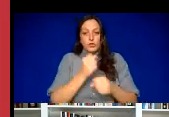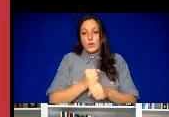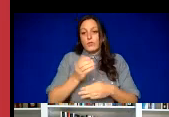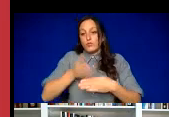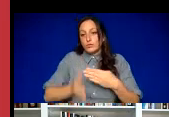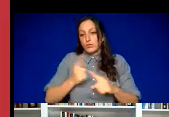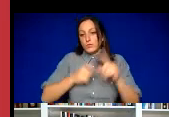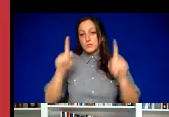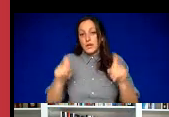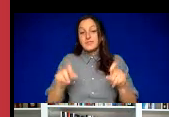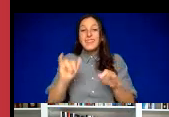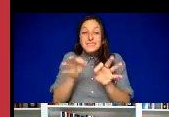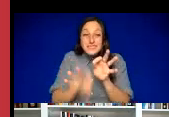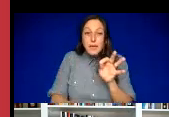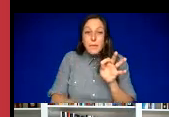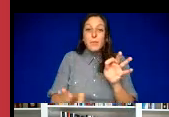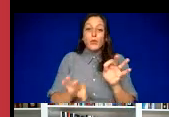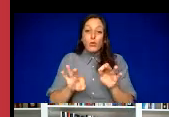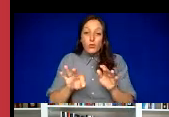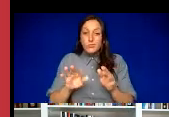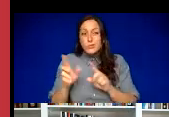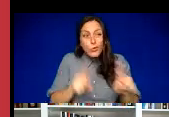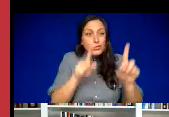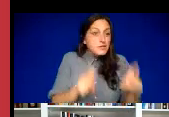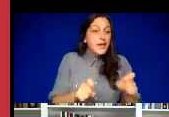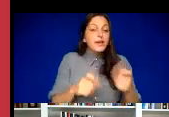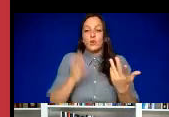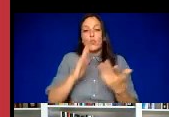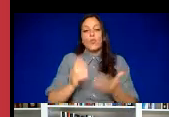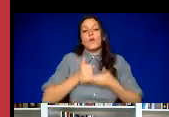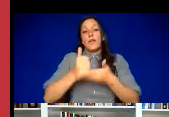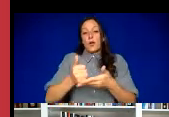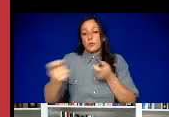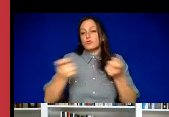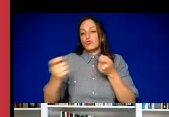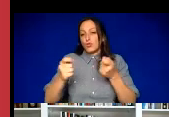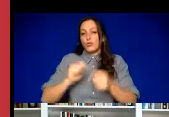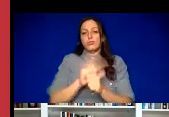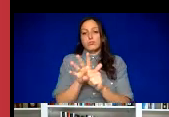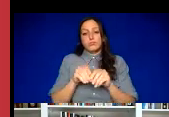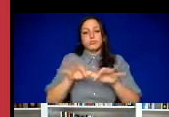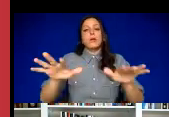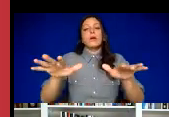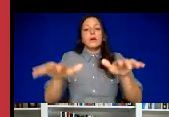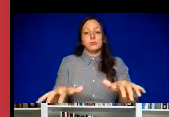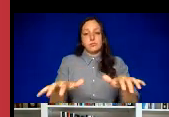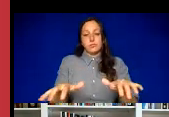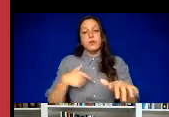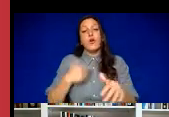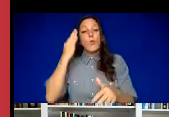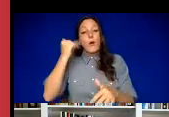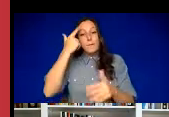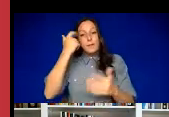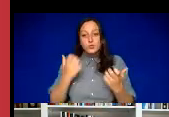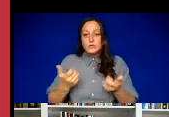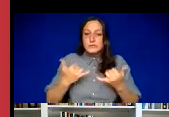efforts at testing is what will allow us to continue to control the spread of this disease so we can move forward while our vaccine rates